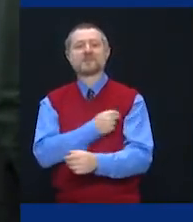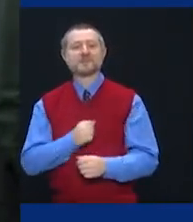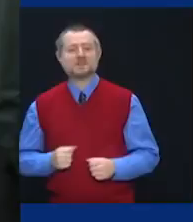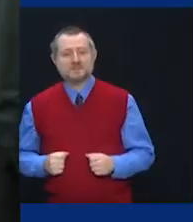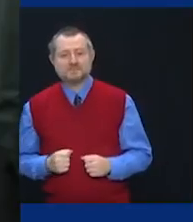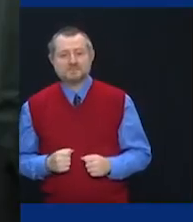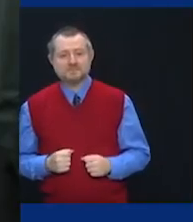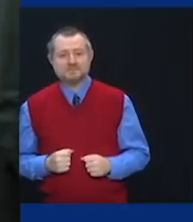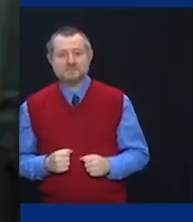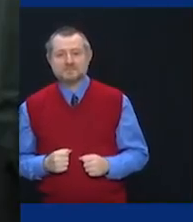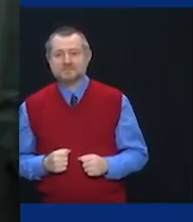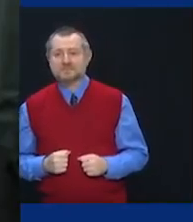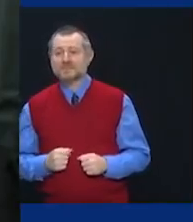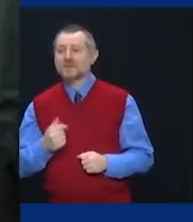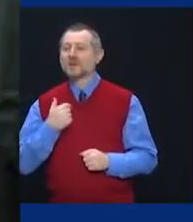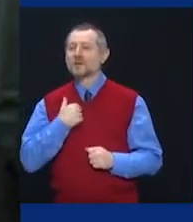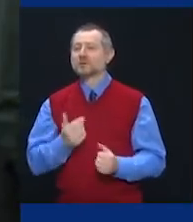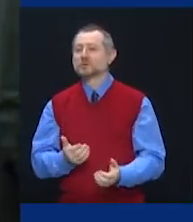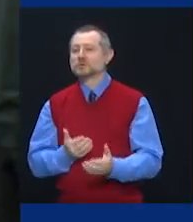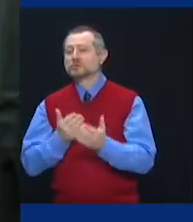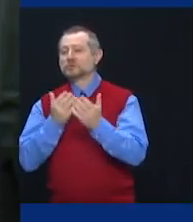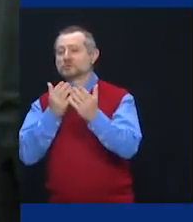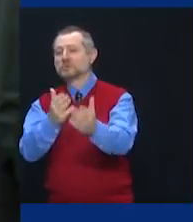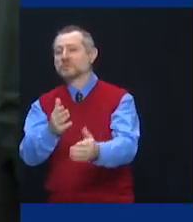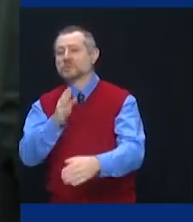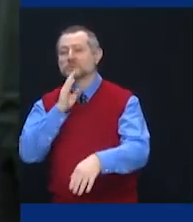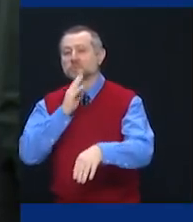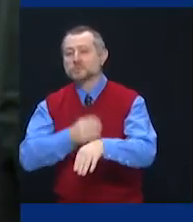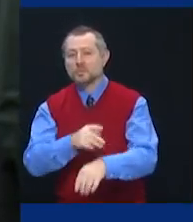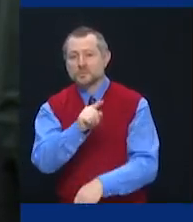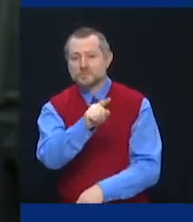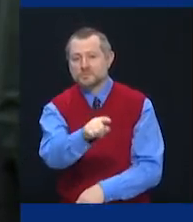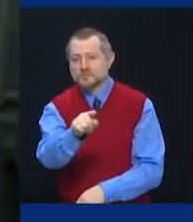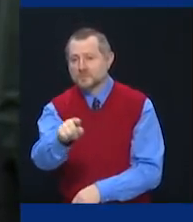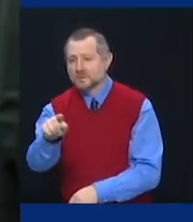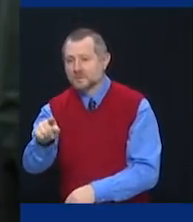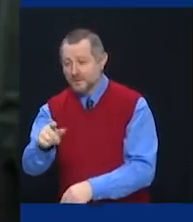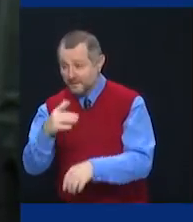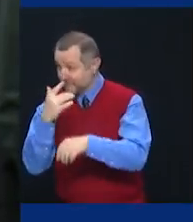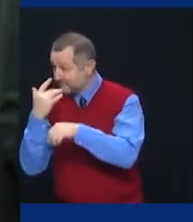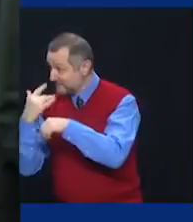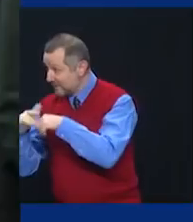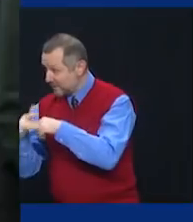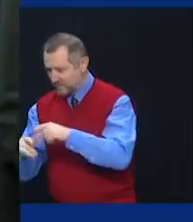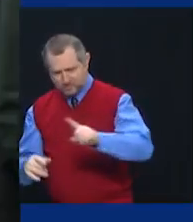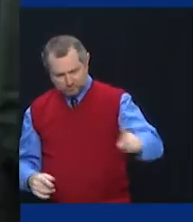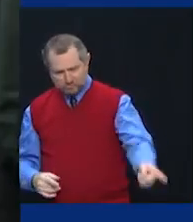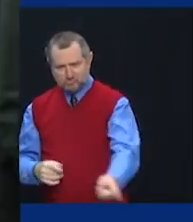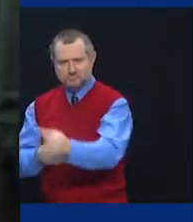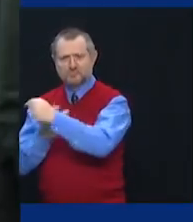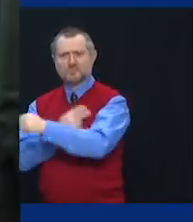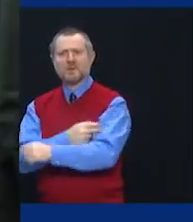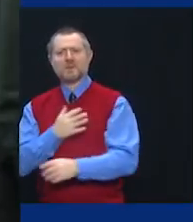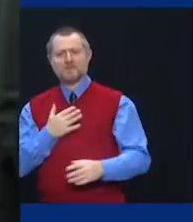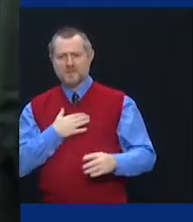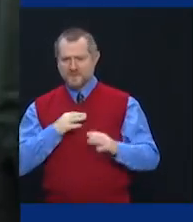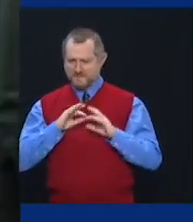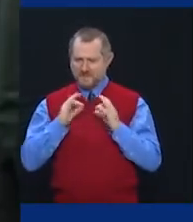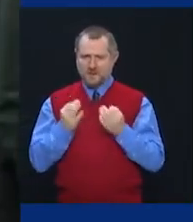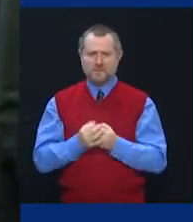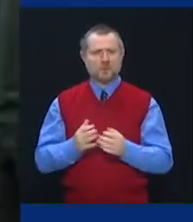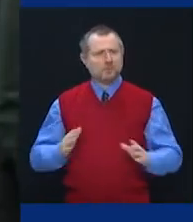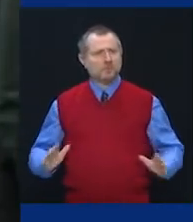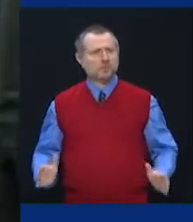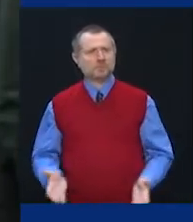telling you, I am recommending my daughters, when they're available, to take the vaccine. I'm telling